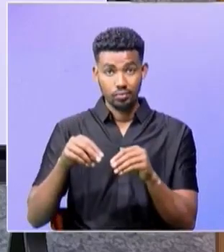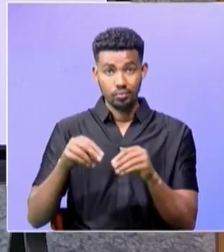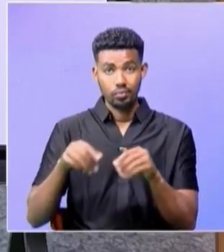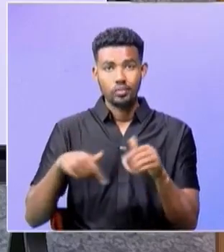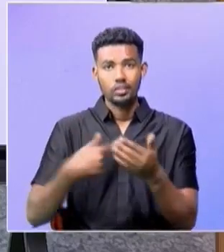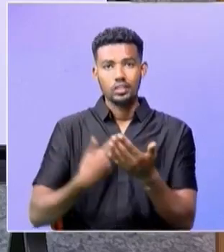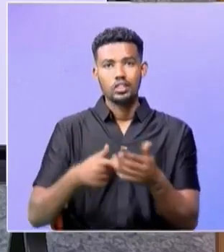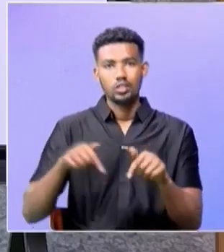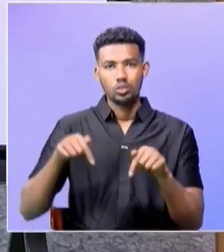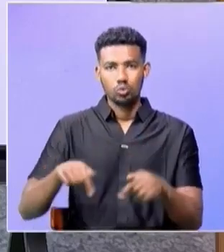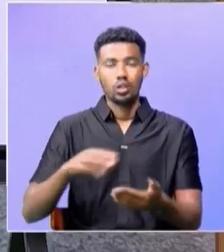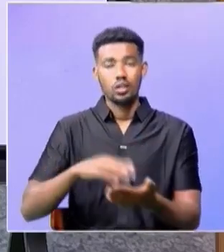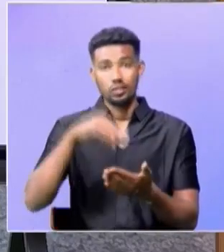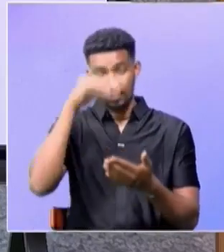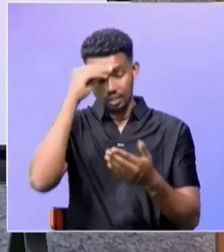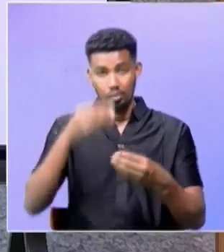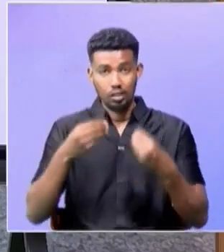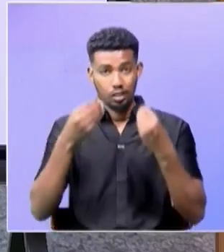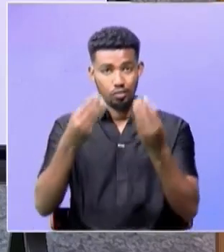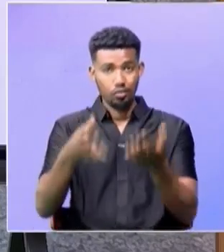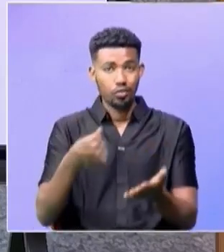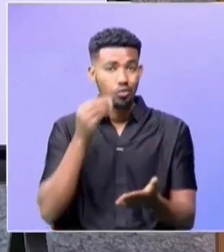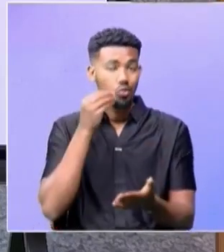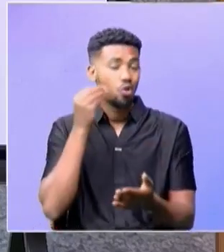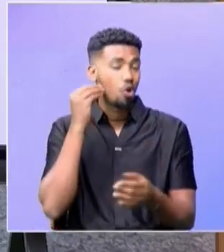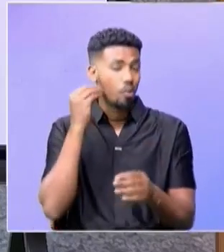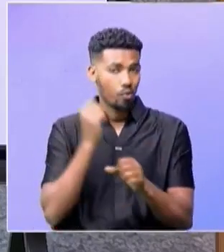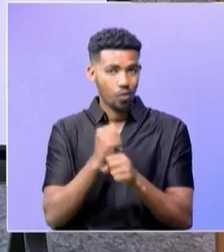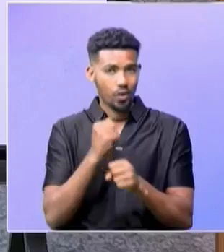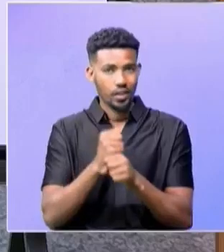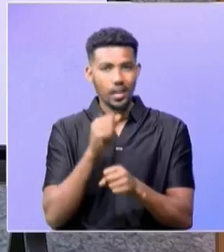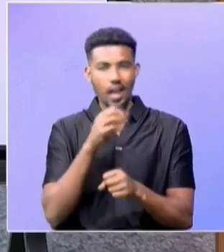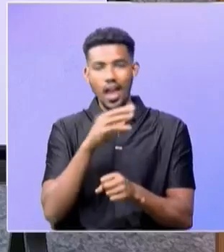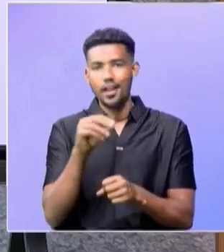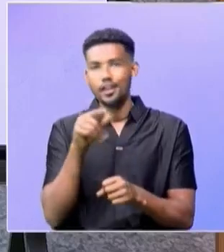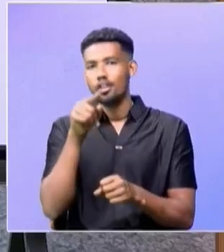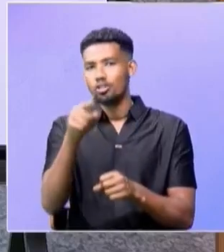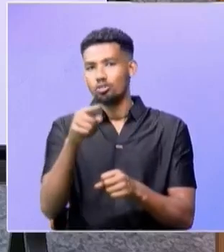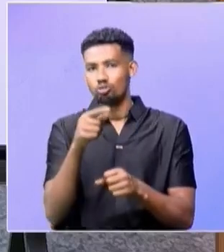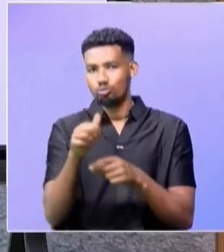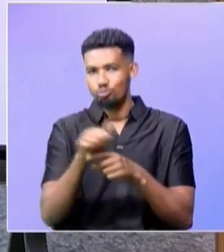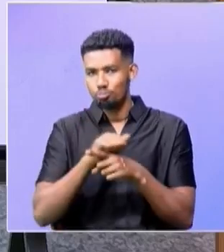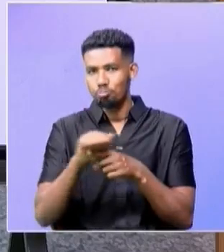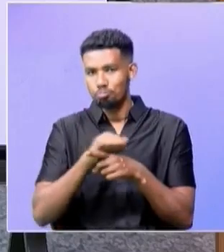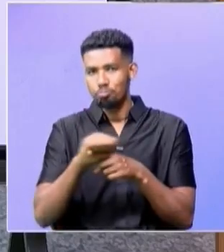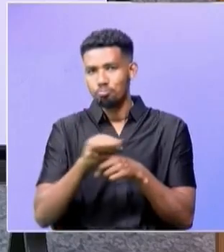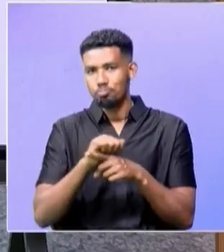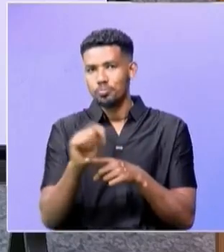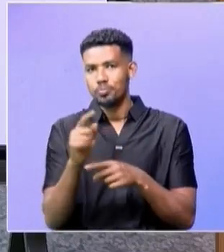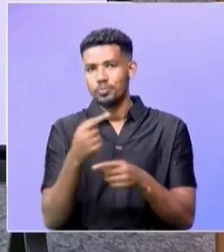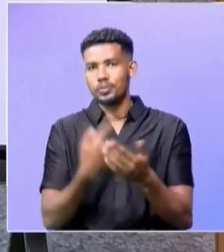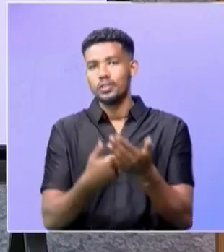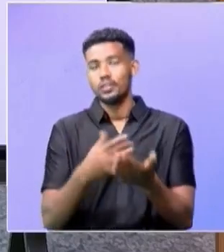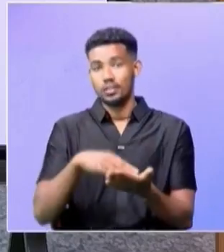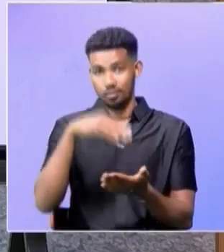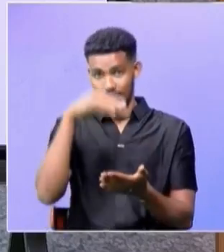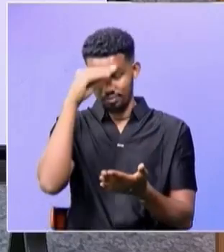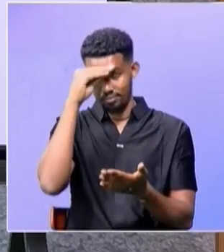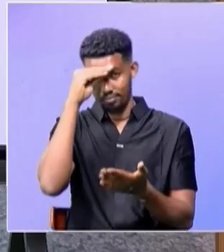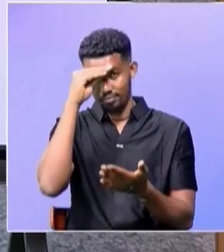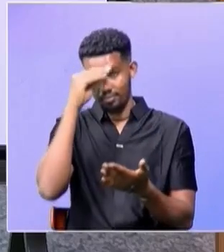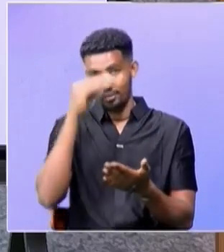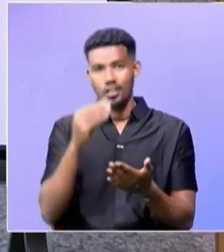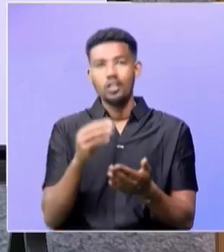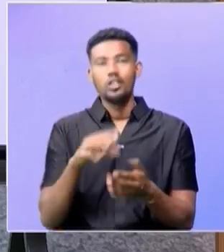today's lesson. Let me give you homework, and you can practice also this lesson. Students,